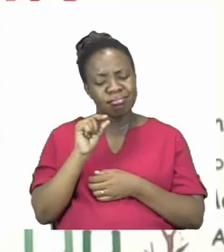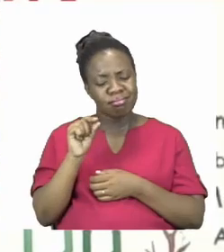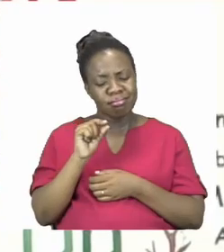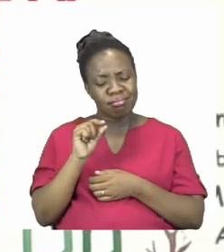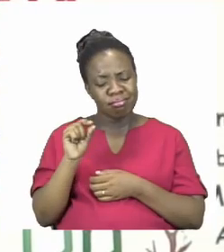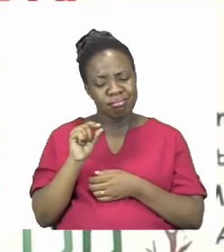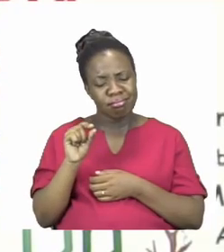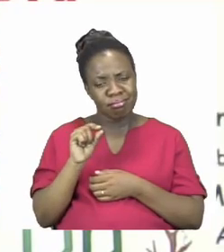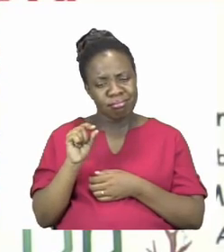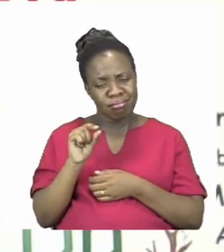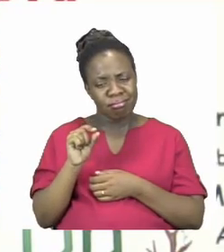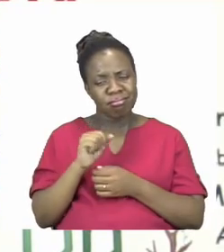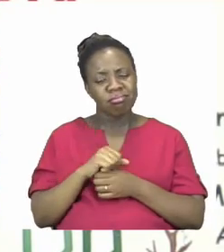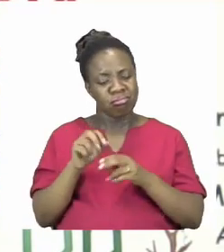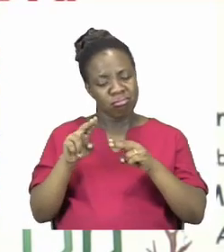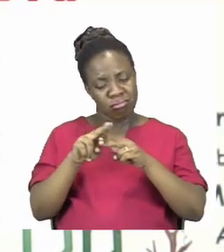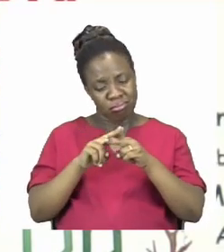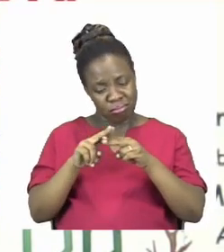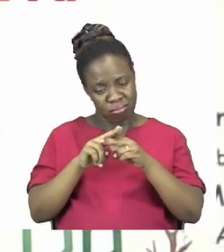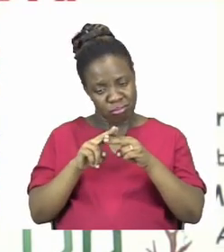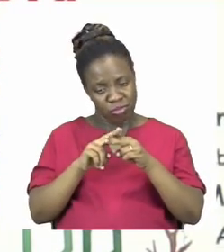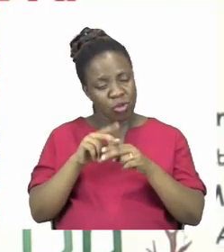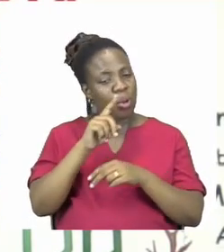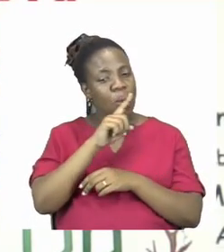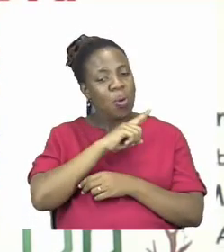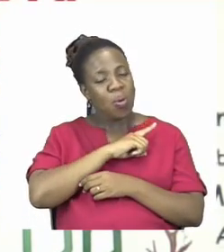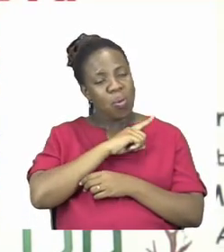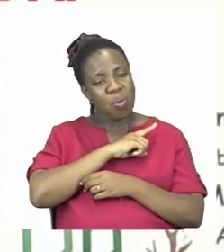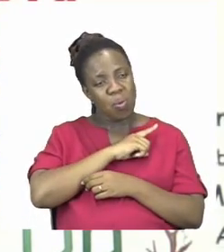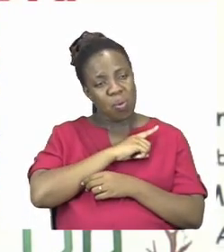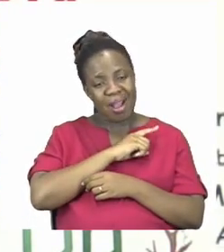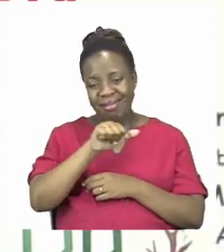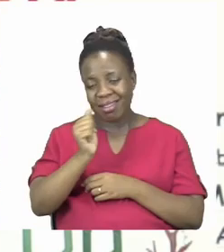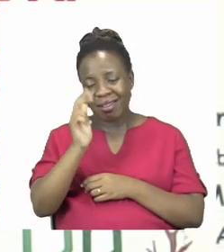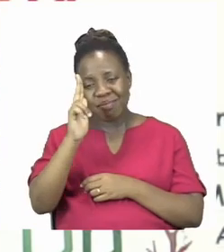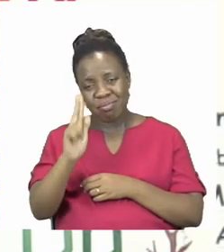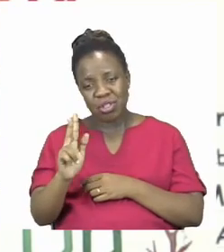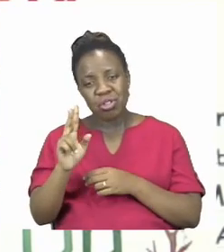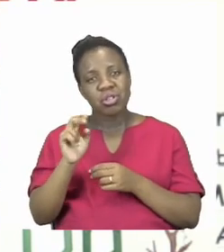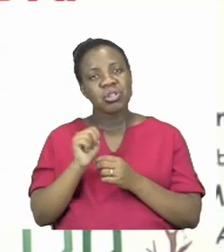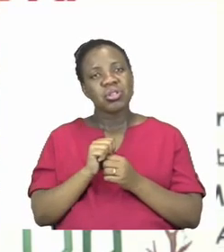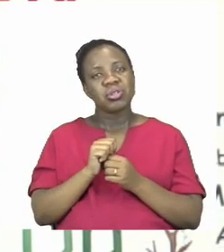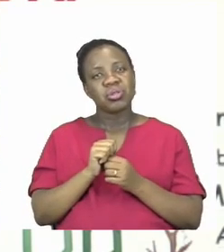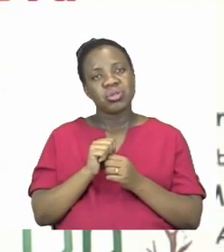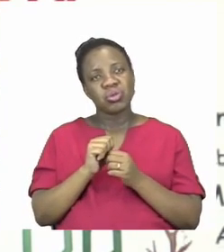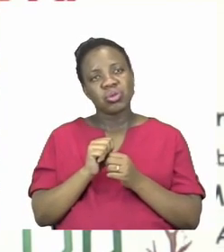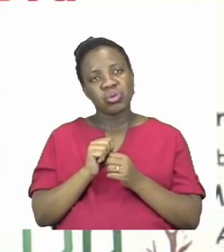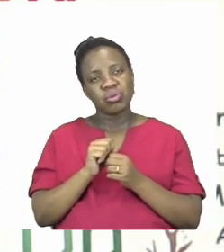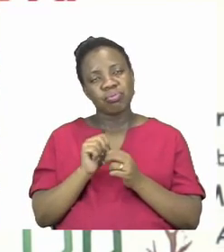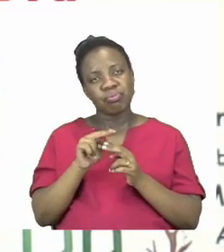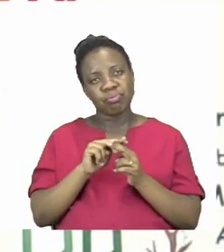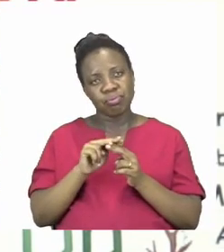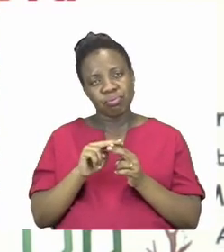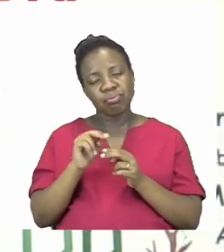will know what to do. The word that begins is the word first. So you say first and then you tell us